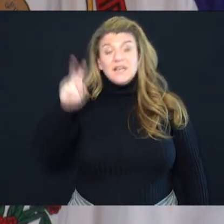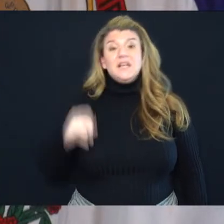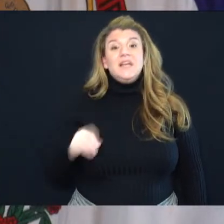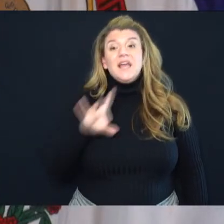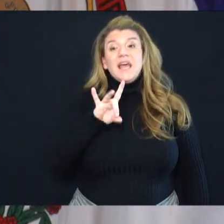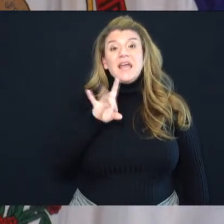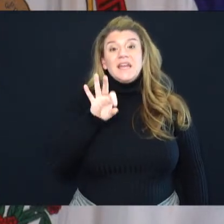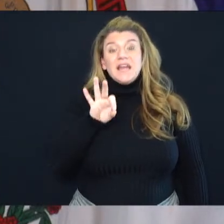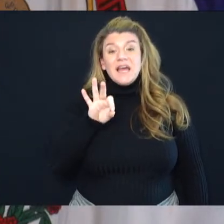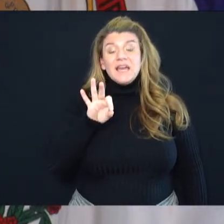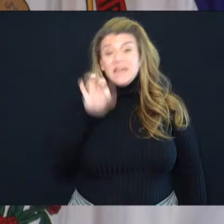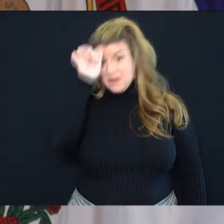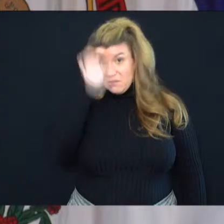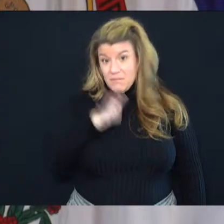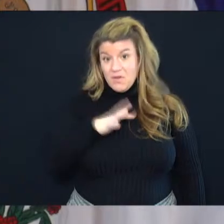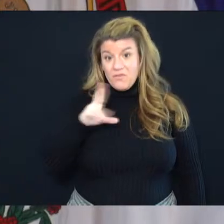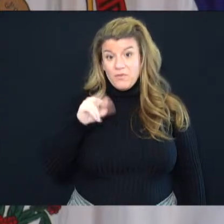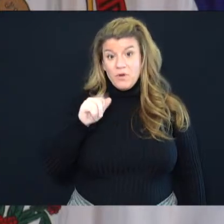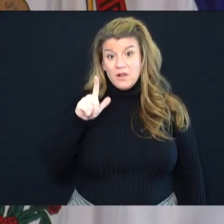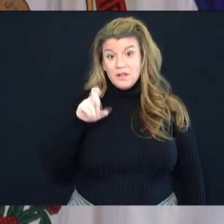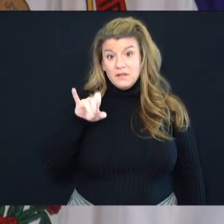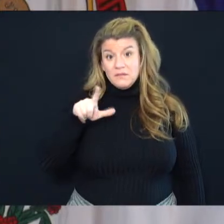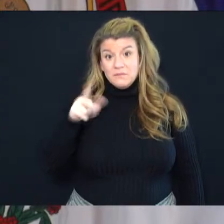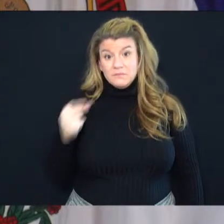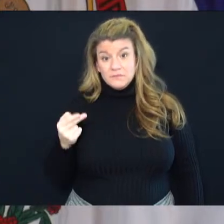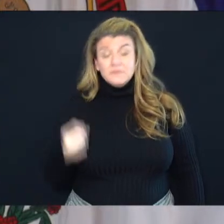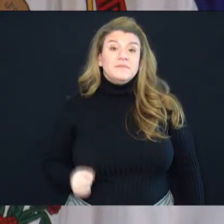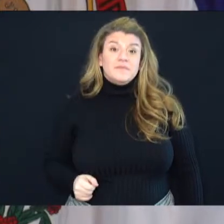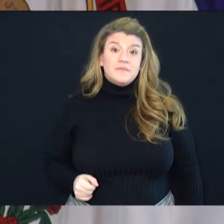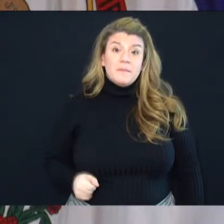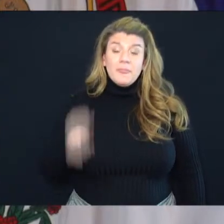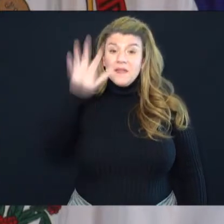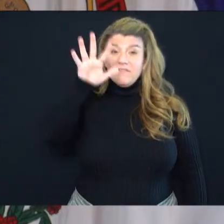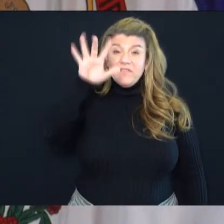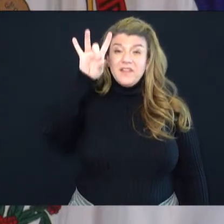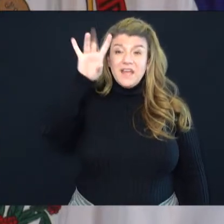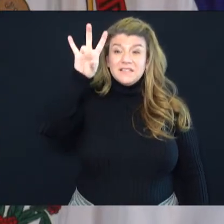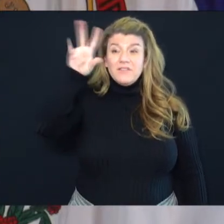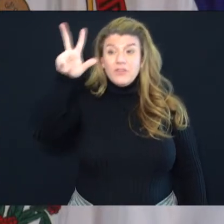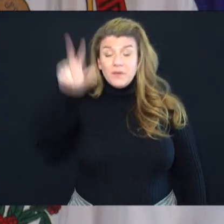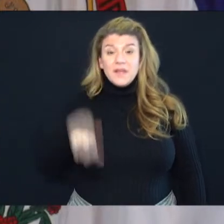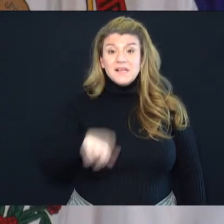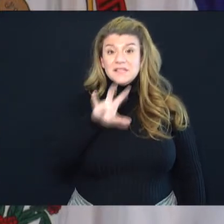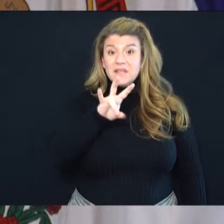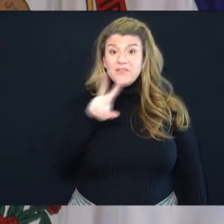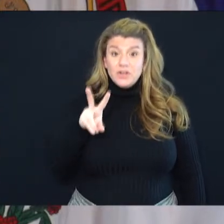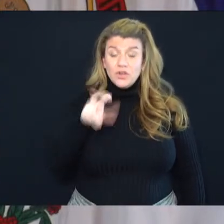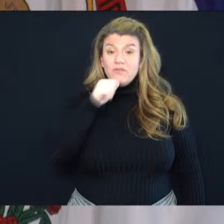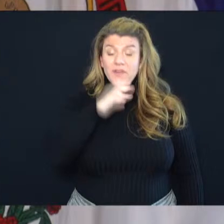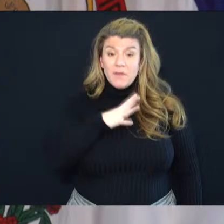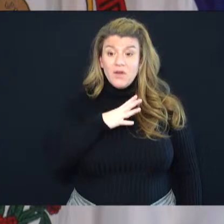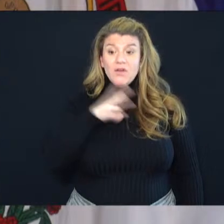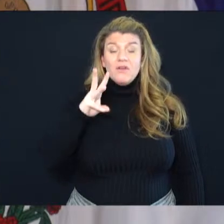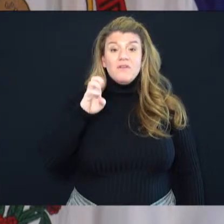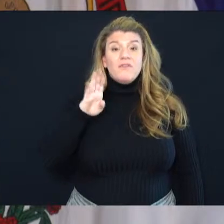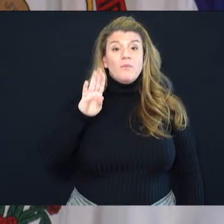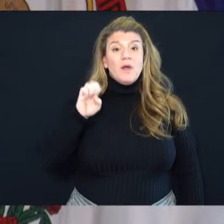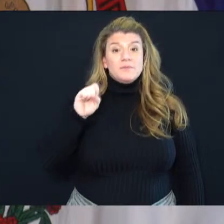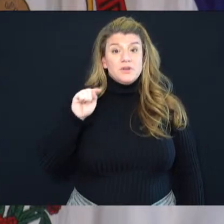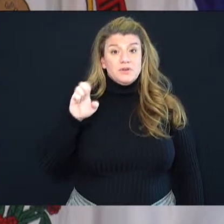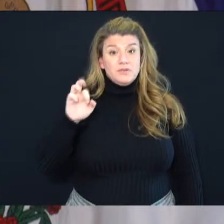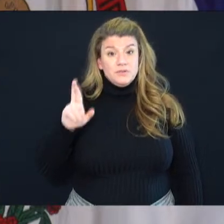an 89-year-old male from Raleigh County. The 5,873rd death, a 72-year-old female from Webster